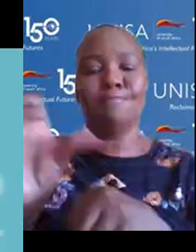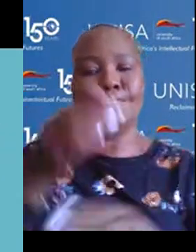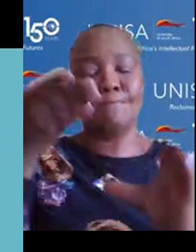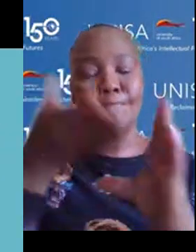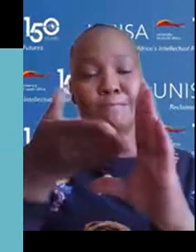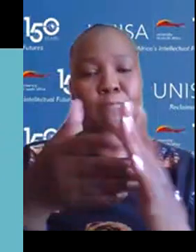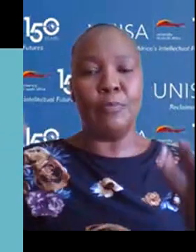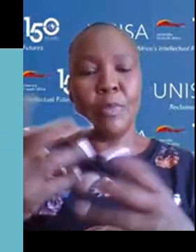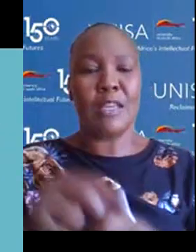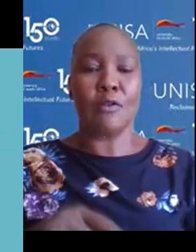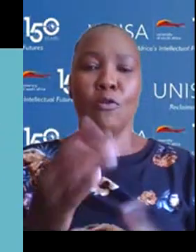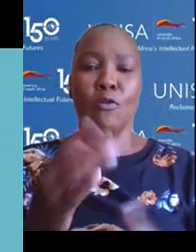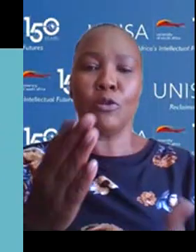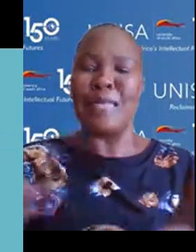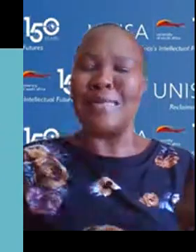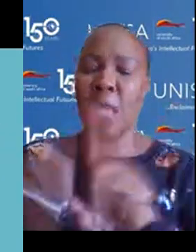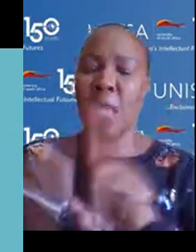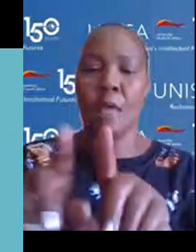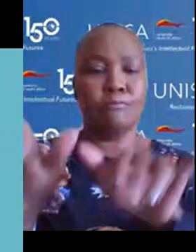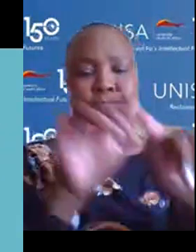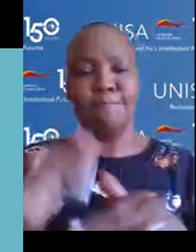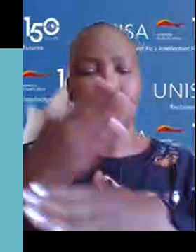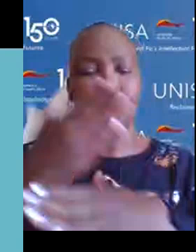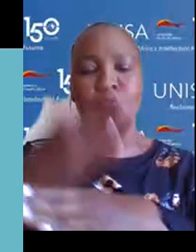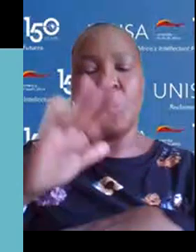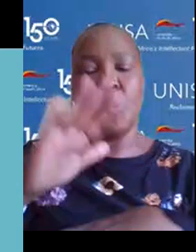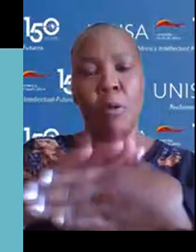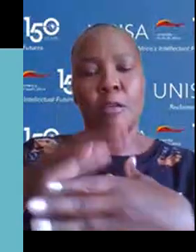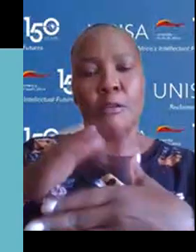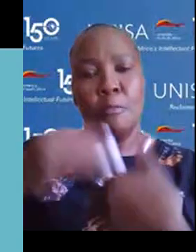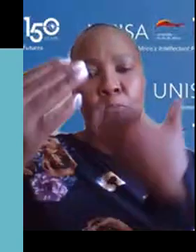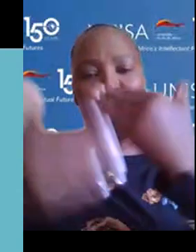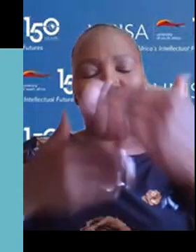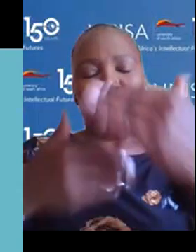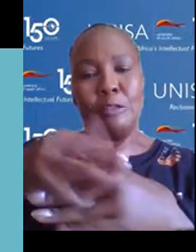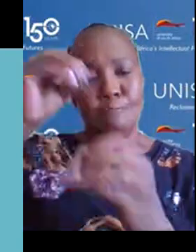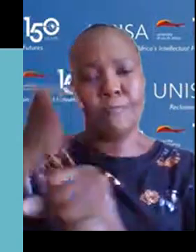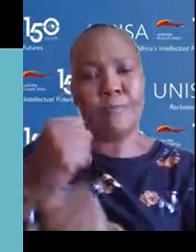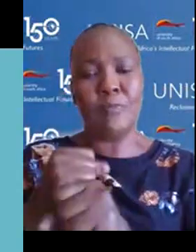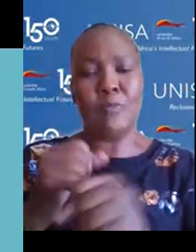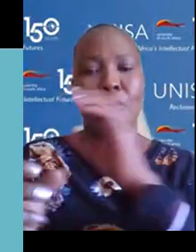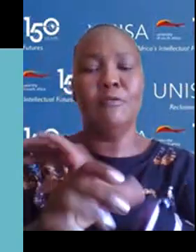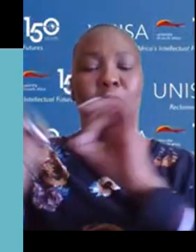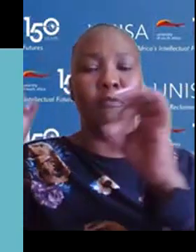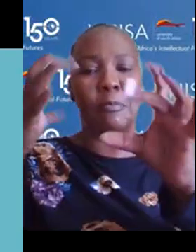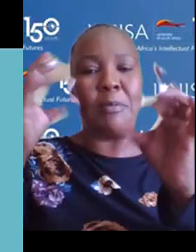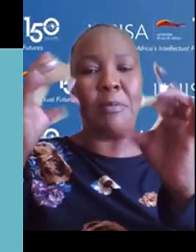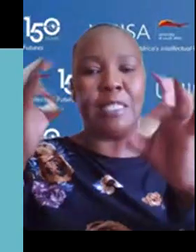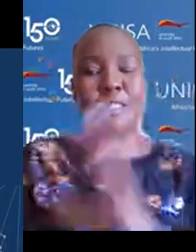but they all share the same fundamental purpose of processing and storing information.